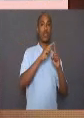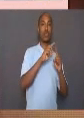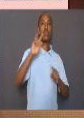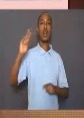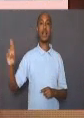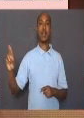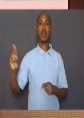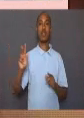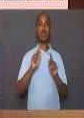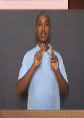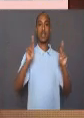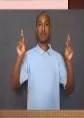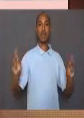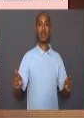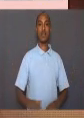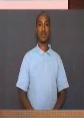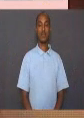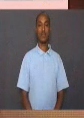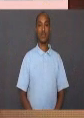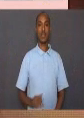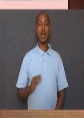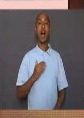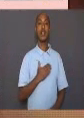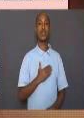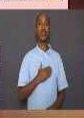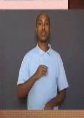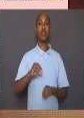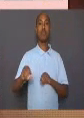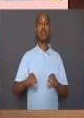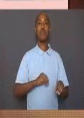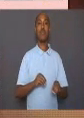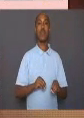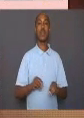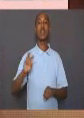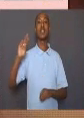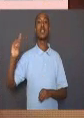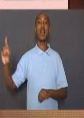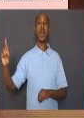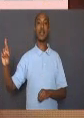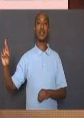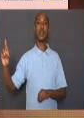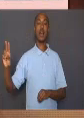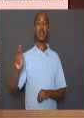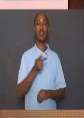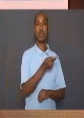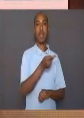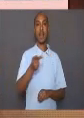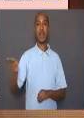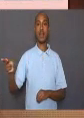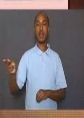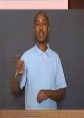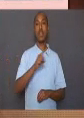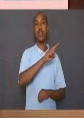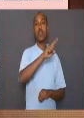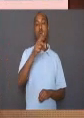the table. As we move to the right across a period, you